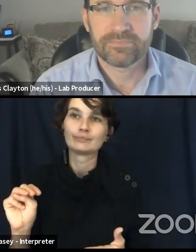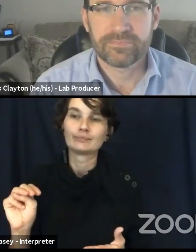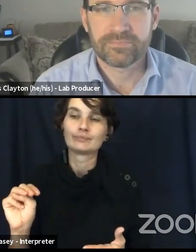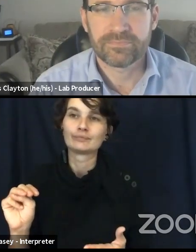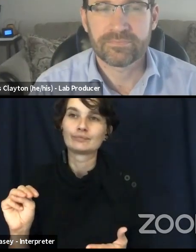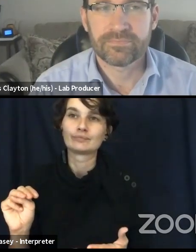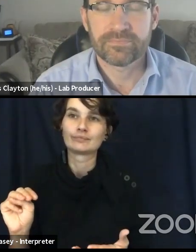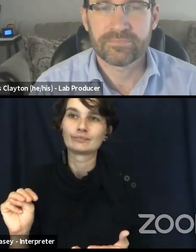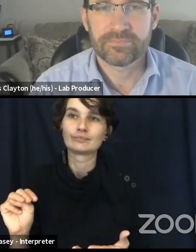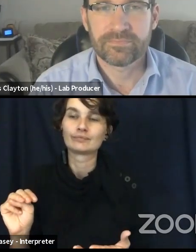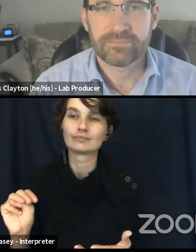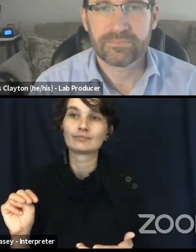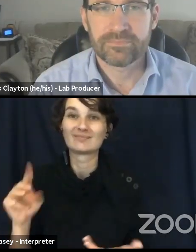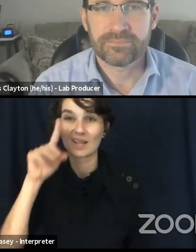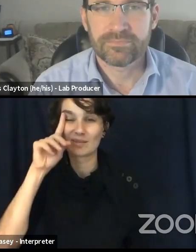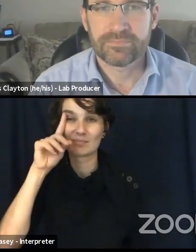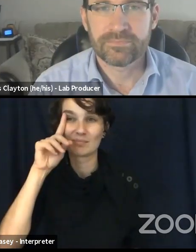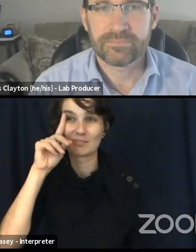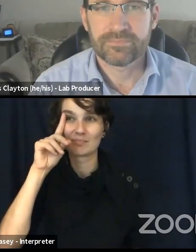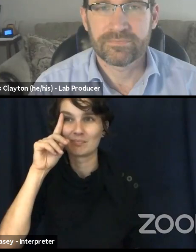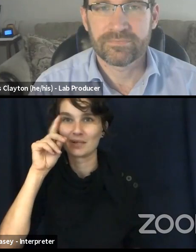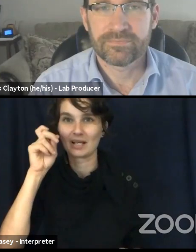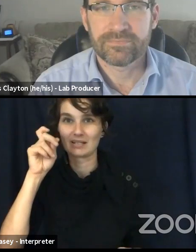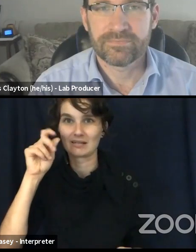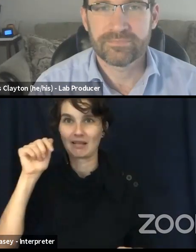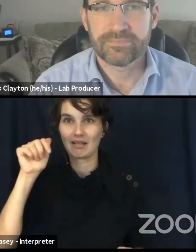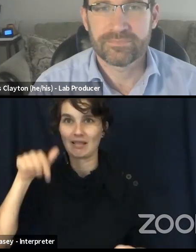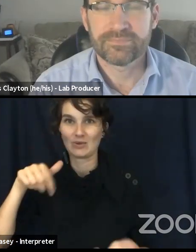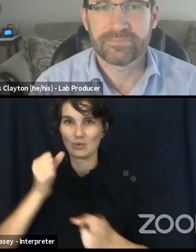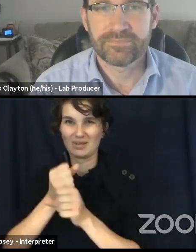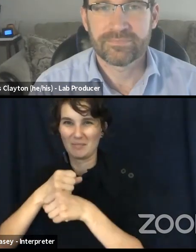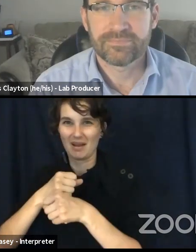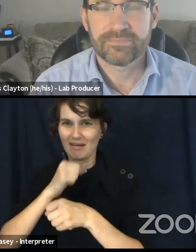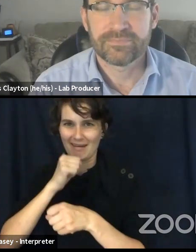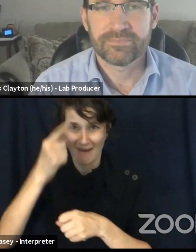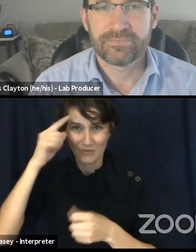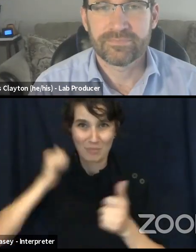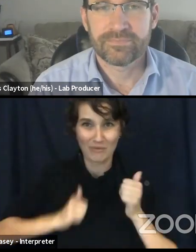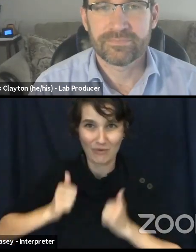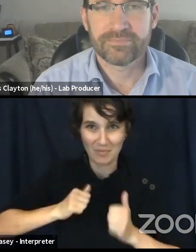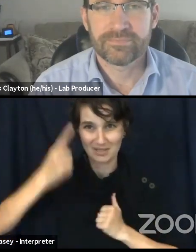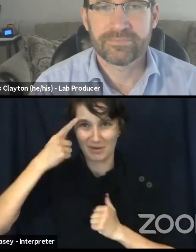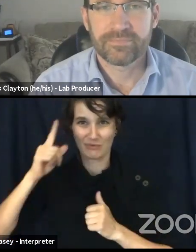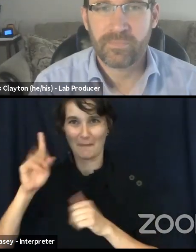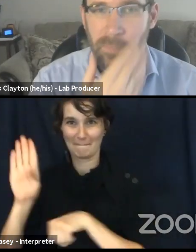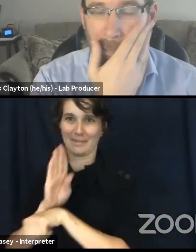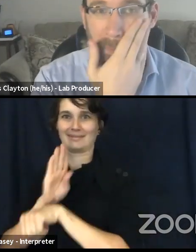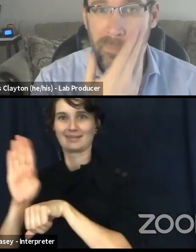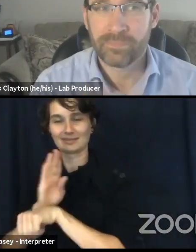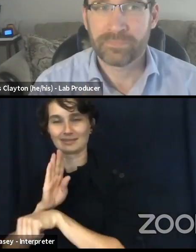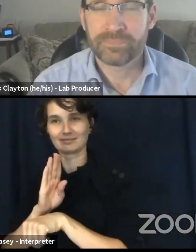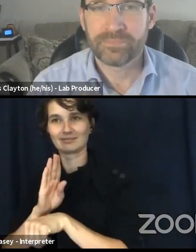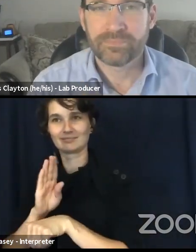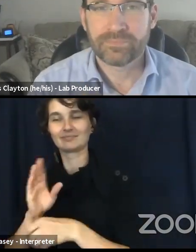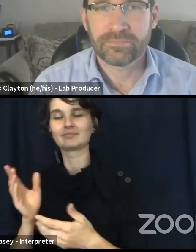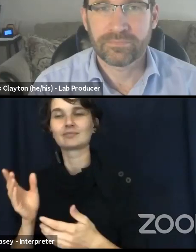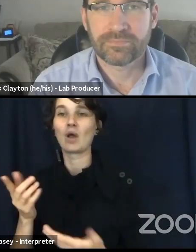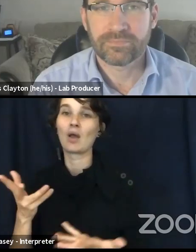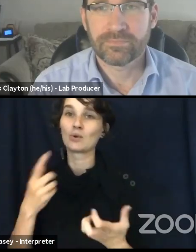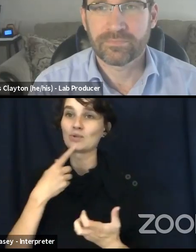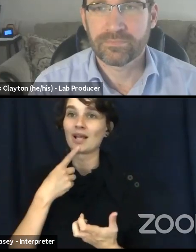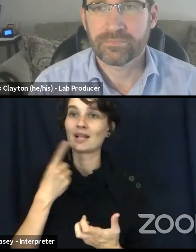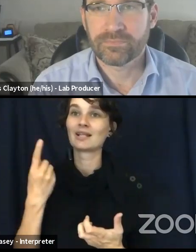And it's because these things weren't built for performance. So I do want to just also say that something that Culture Hub has